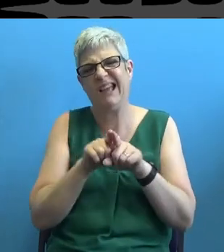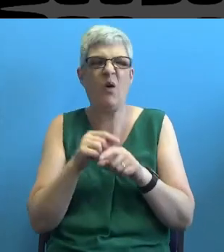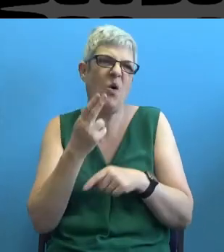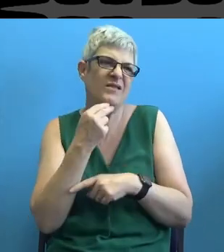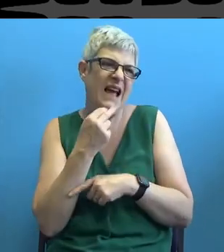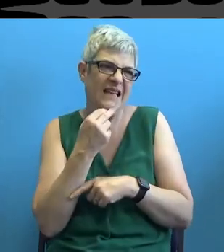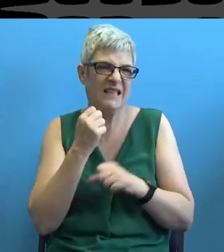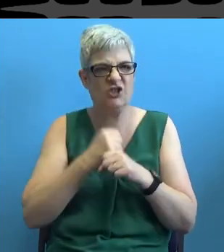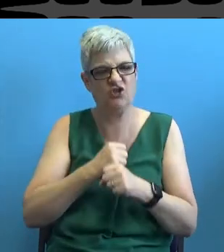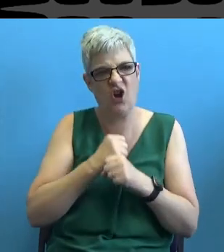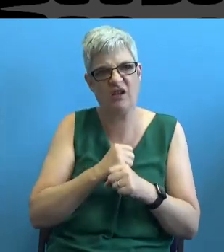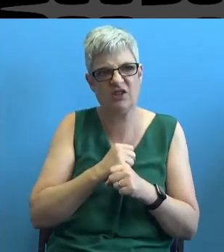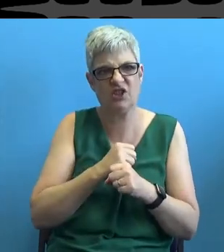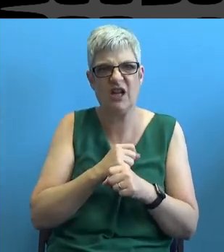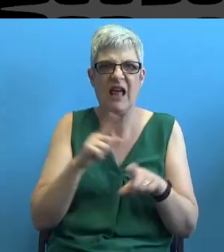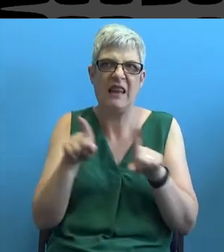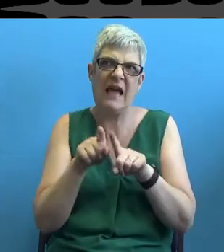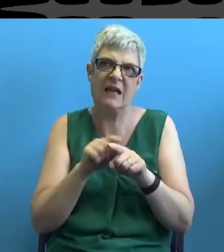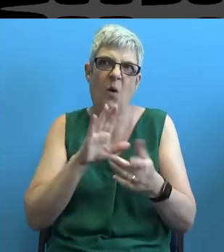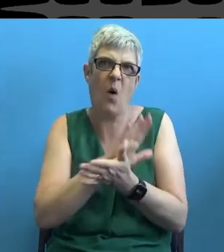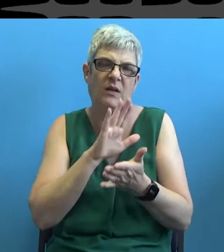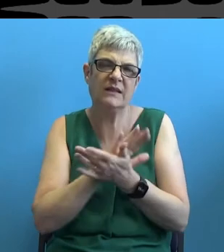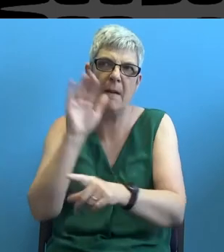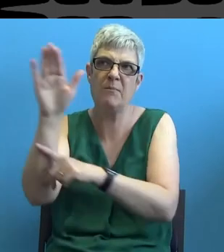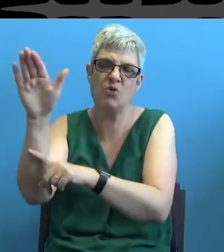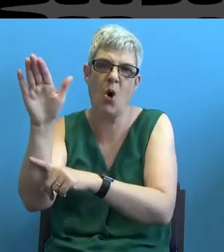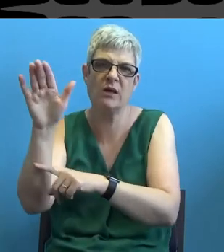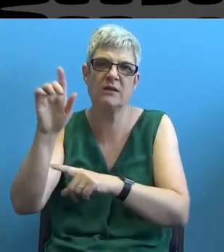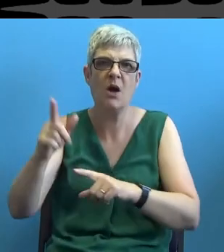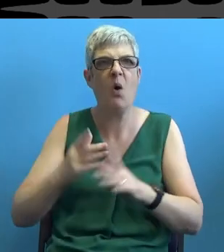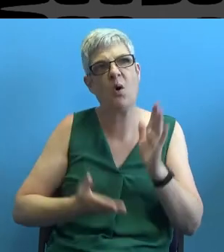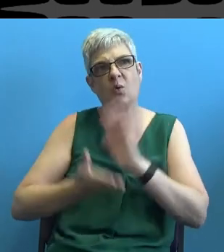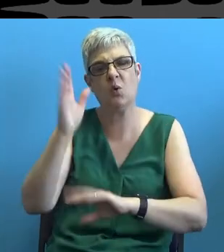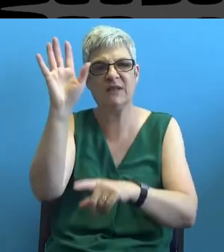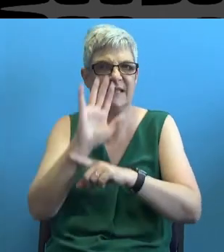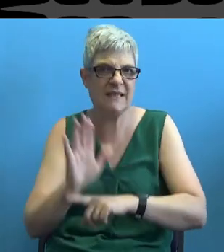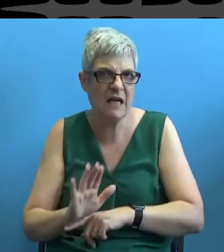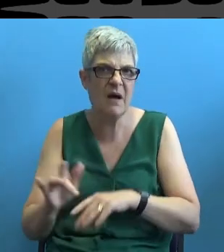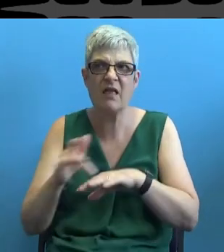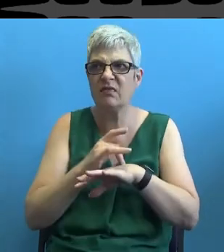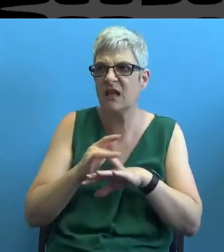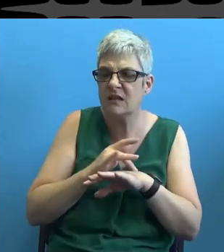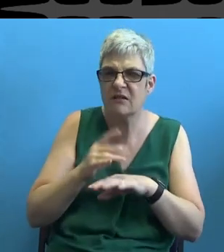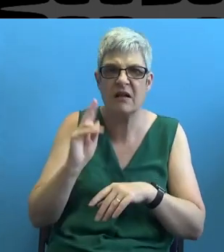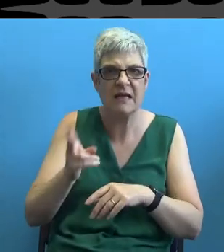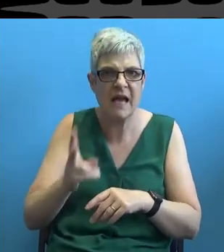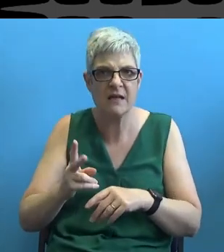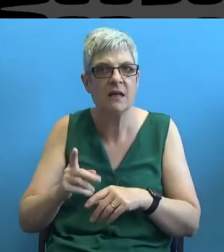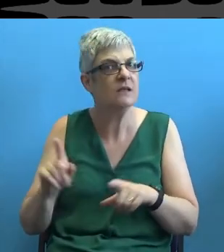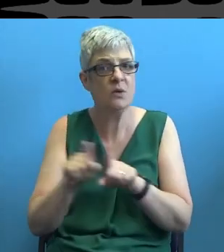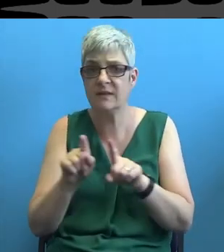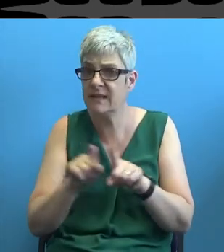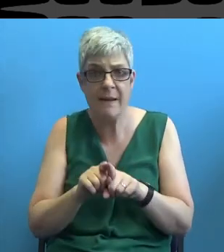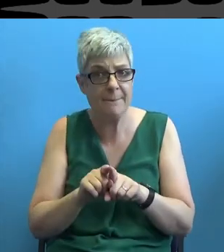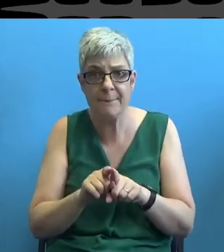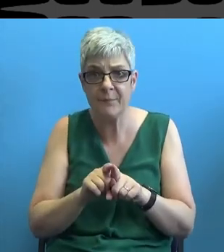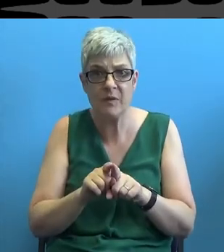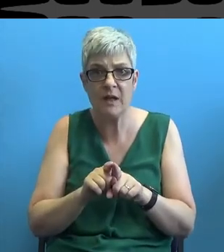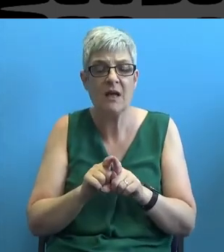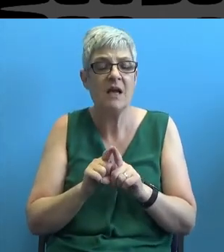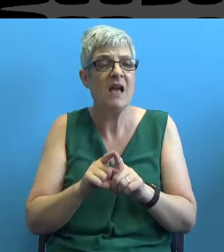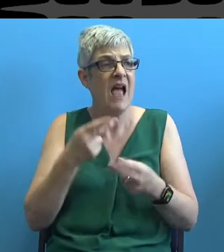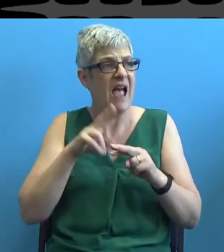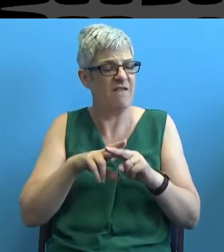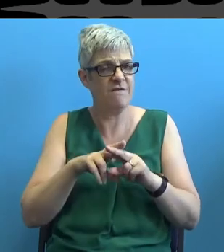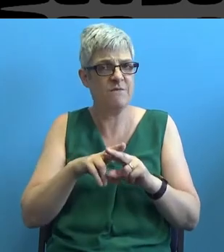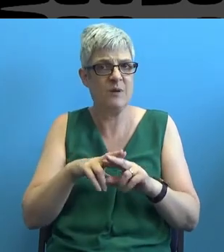holiday overseas again, or we can maybe go to the cinema or the theater again, or so on. If we are truly gripped by having